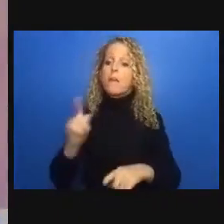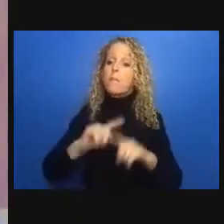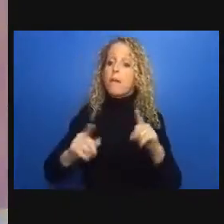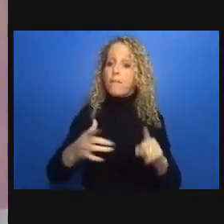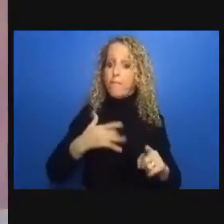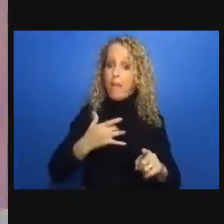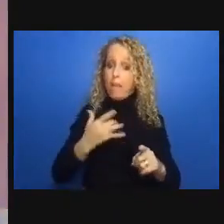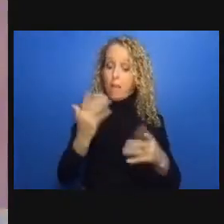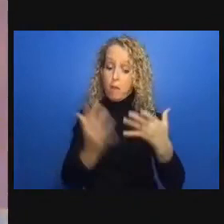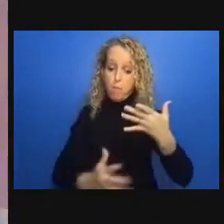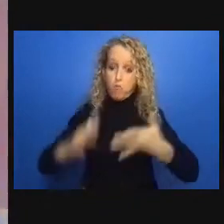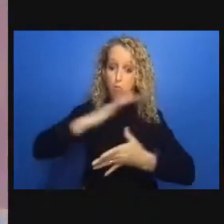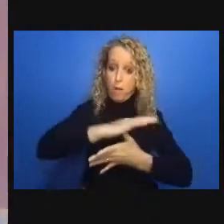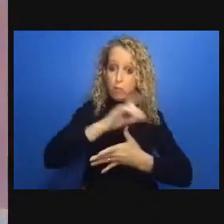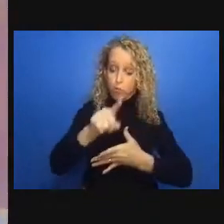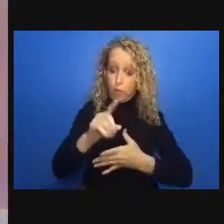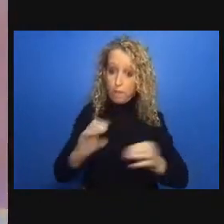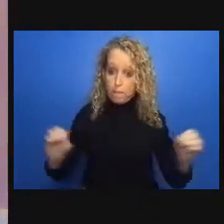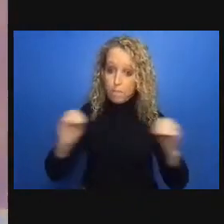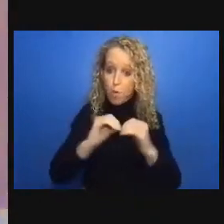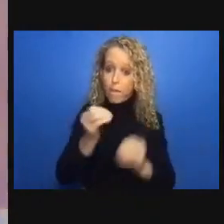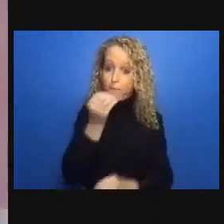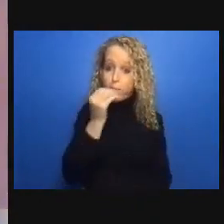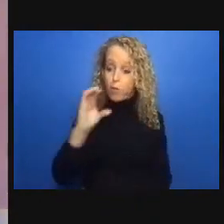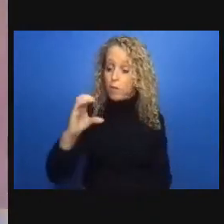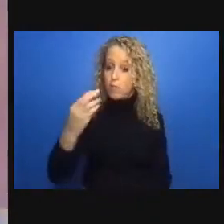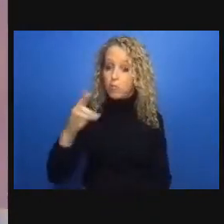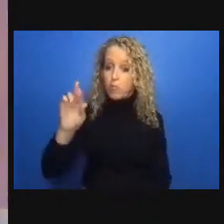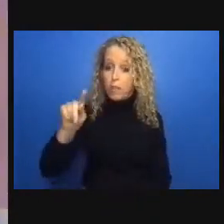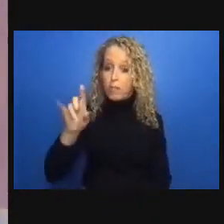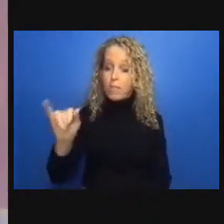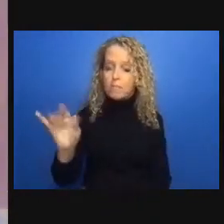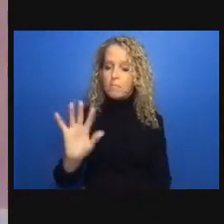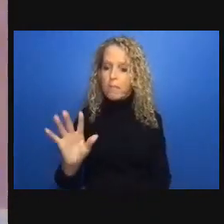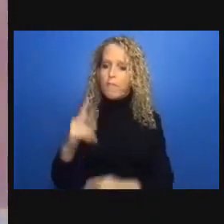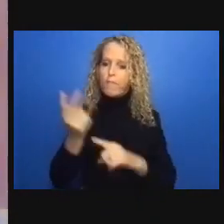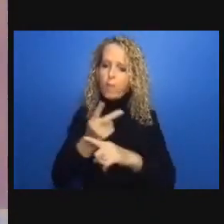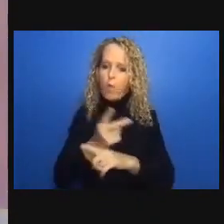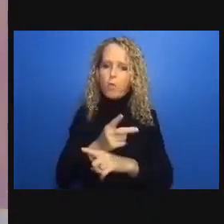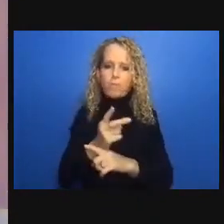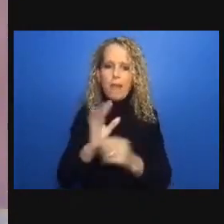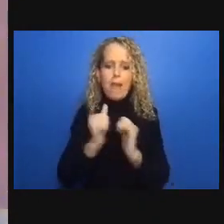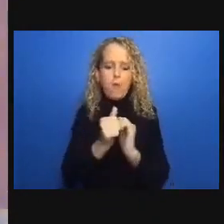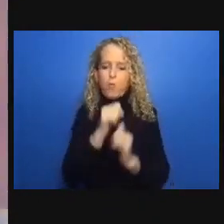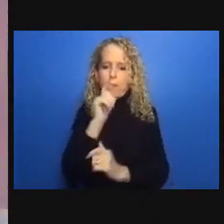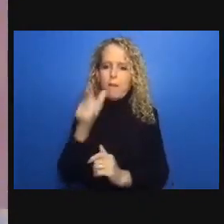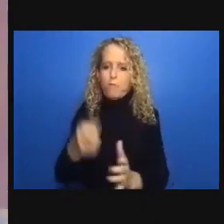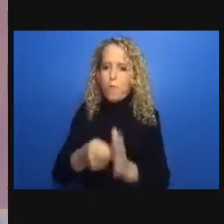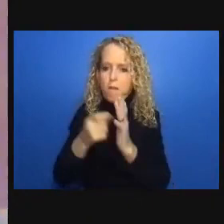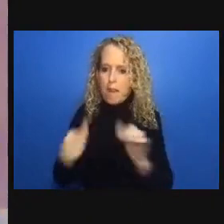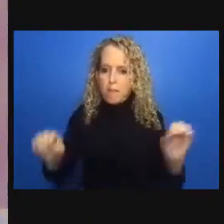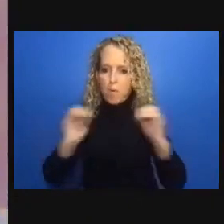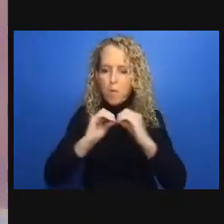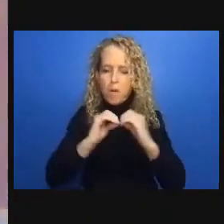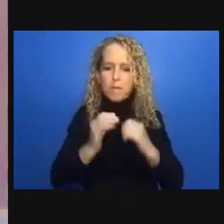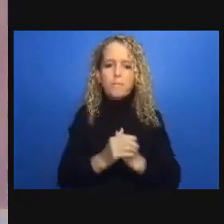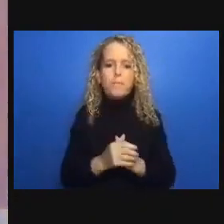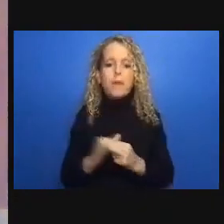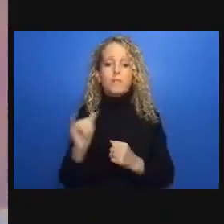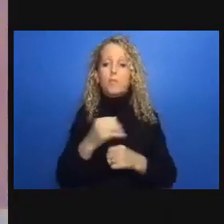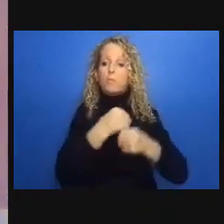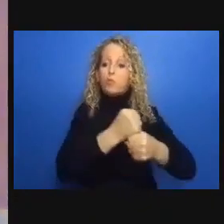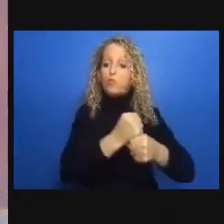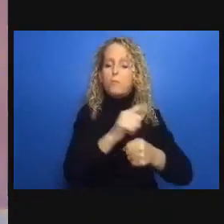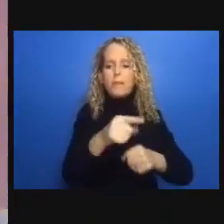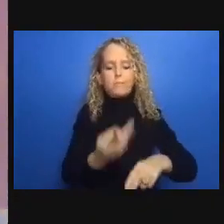on expanding food charity, but replacing the need for them. And governments can partner with producers to increase wage